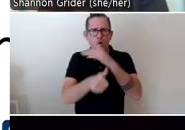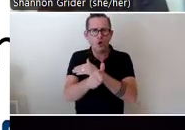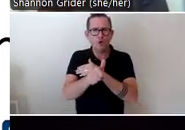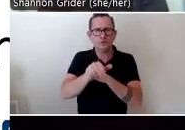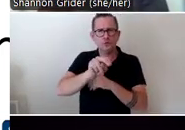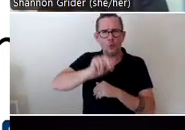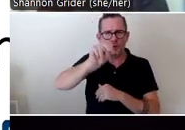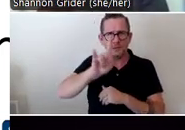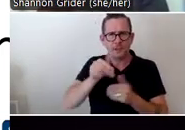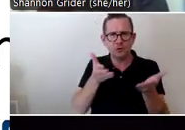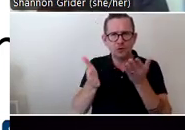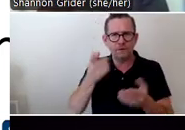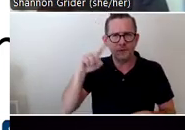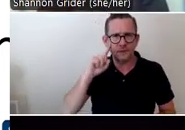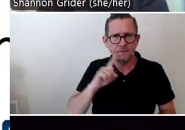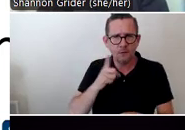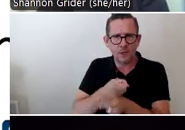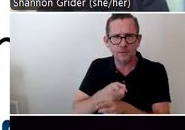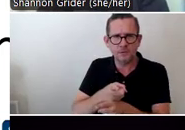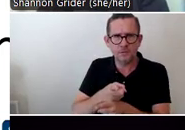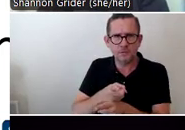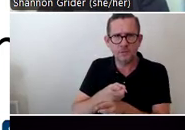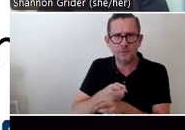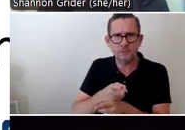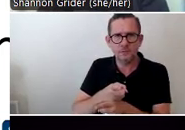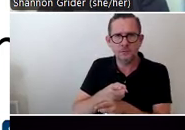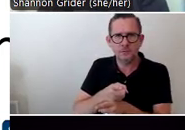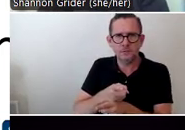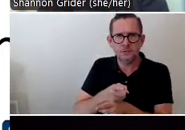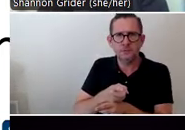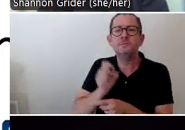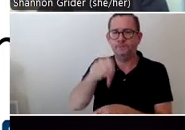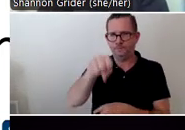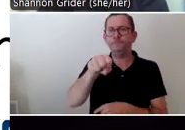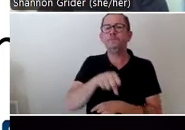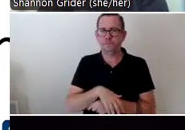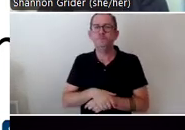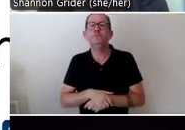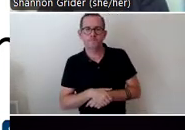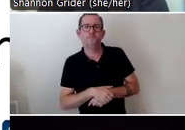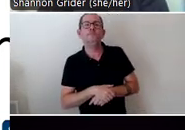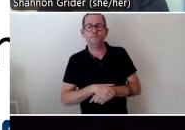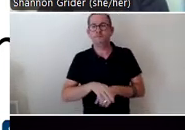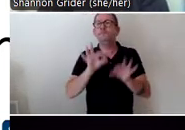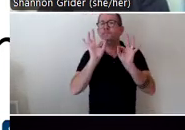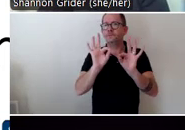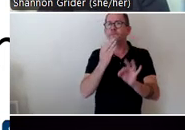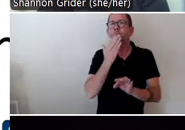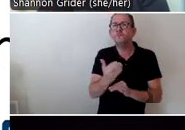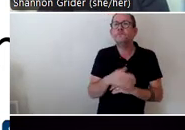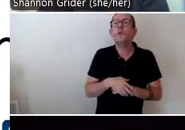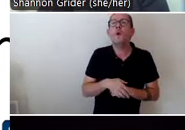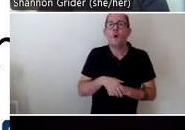Okay, great, perfect. Are you using Northern Kentucky Services for the Deaf? Is that the one? Yes, okay.